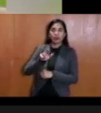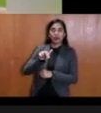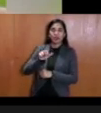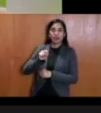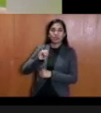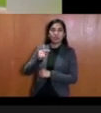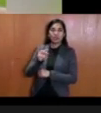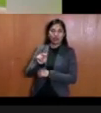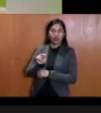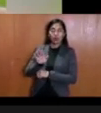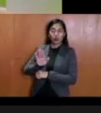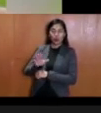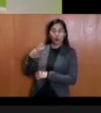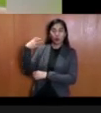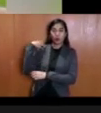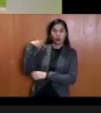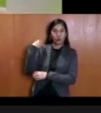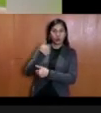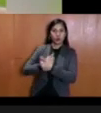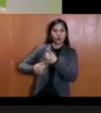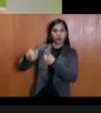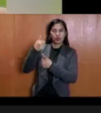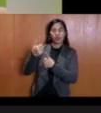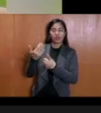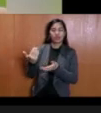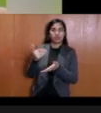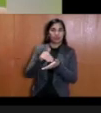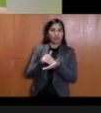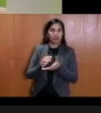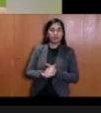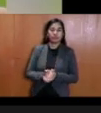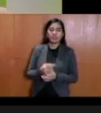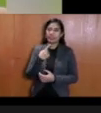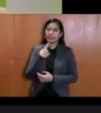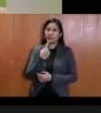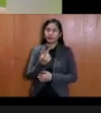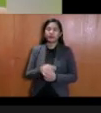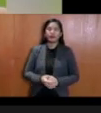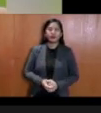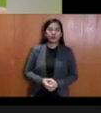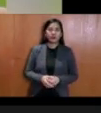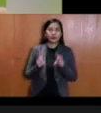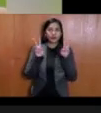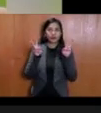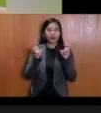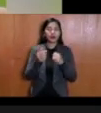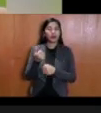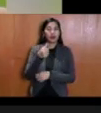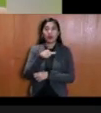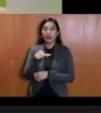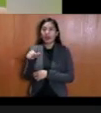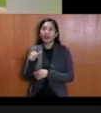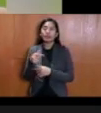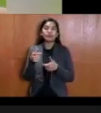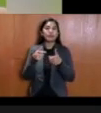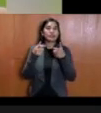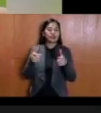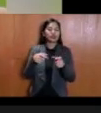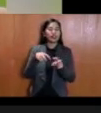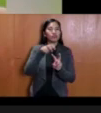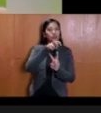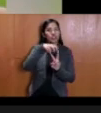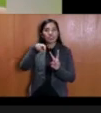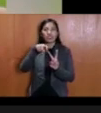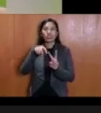Popolo Tilia, has time and again constantly said this thing. He says, Any green transition, especially for